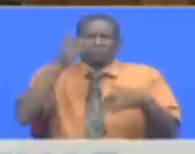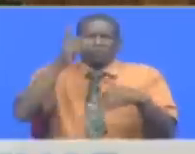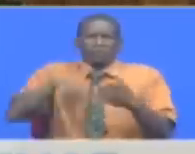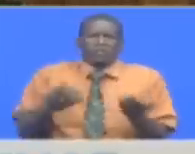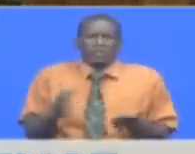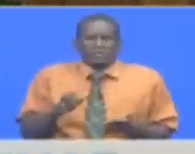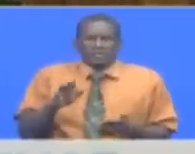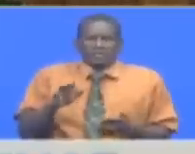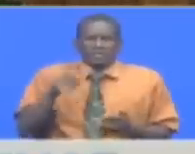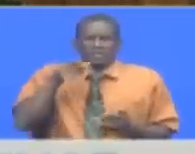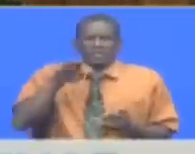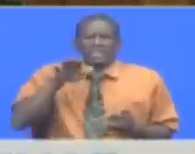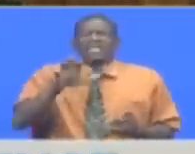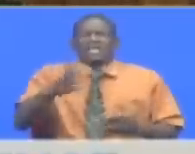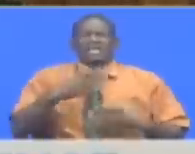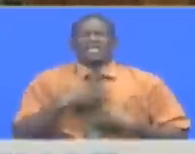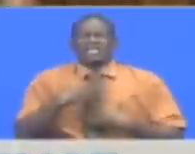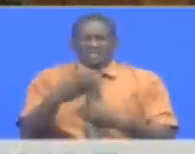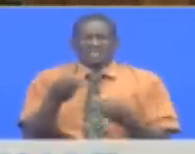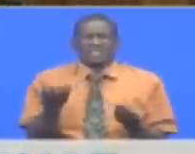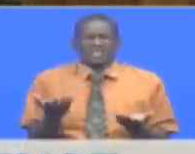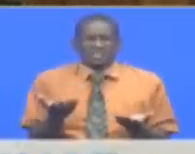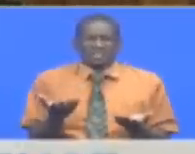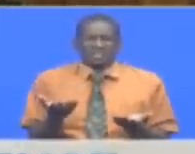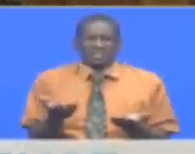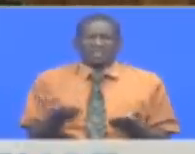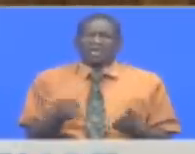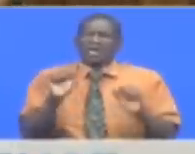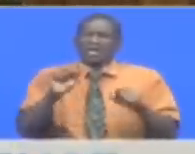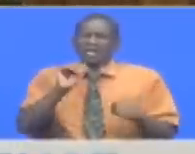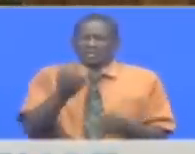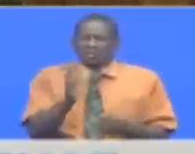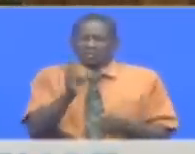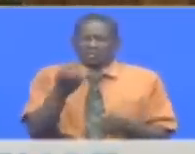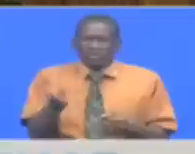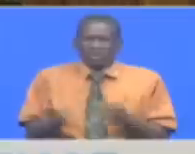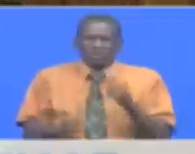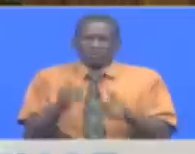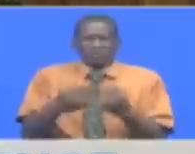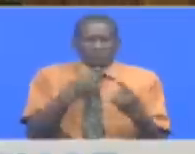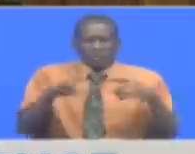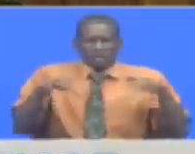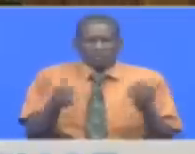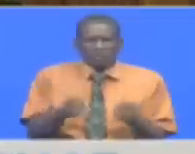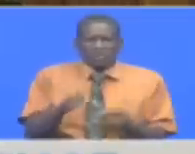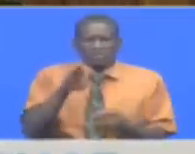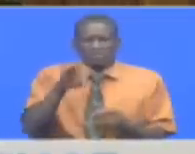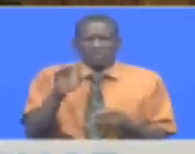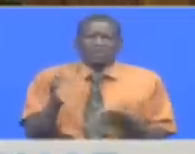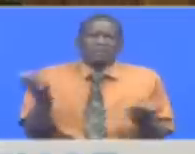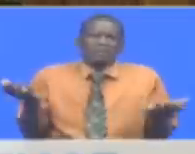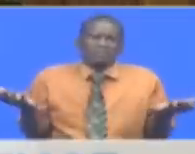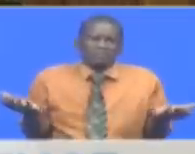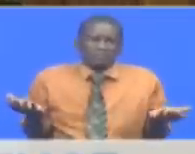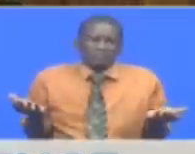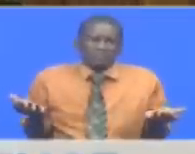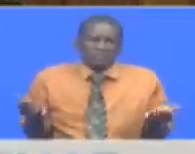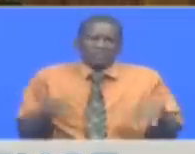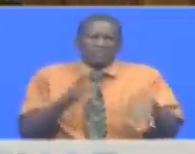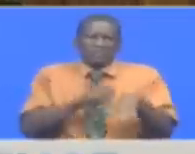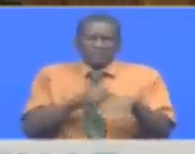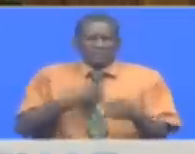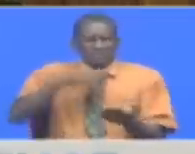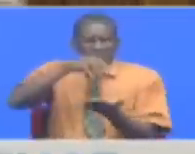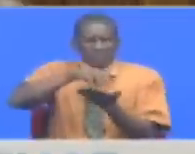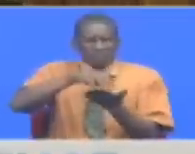legitimately in their interest. Because let me ask, one of the things that we used to talk about and we used to say, when you have a